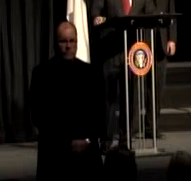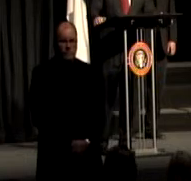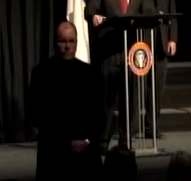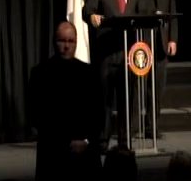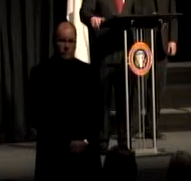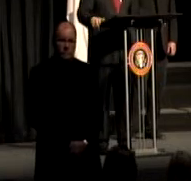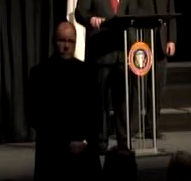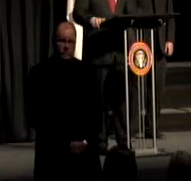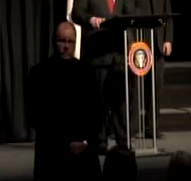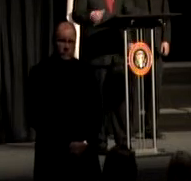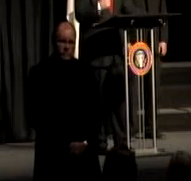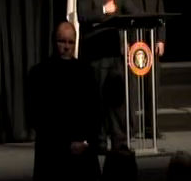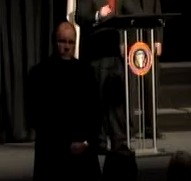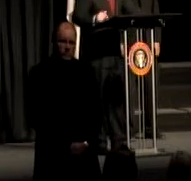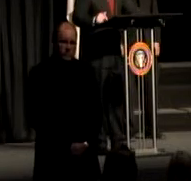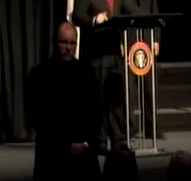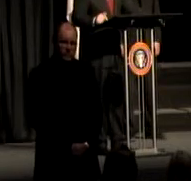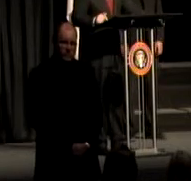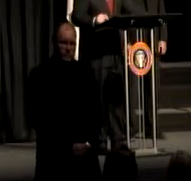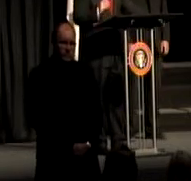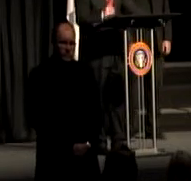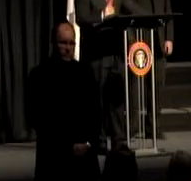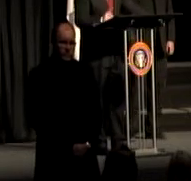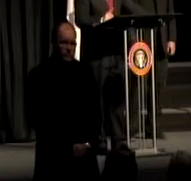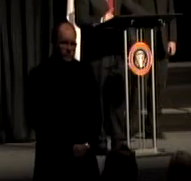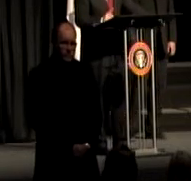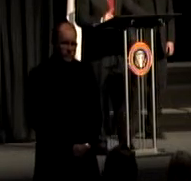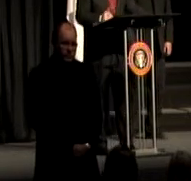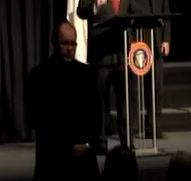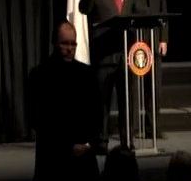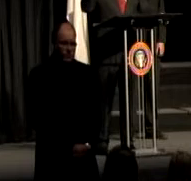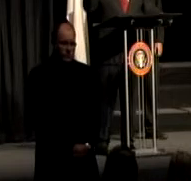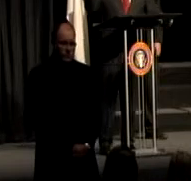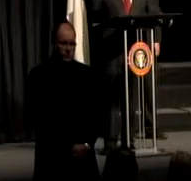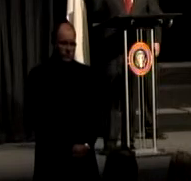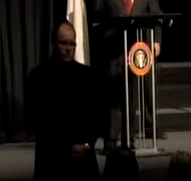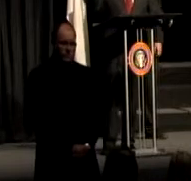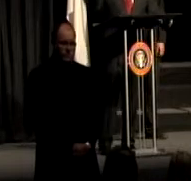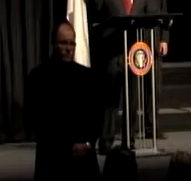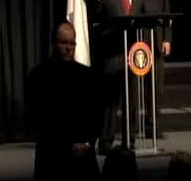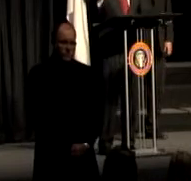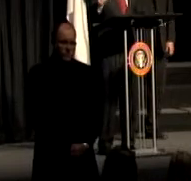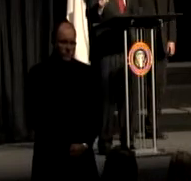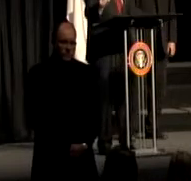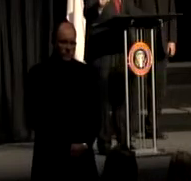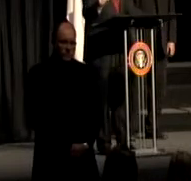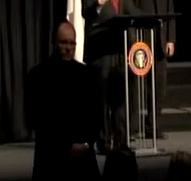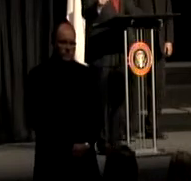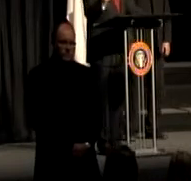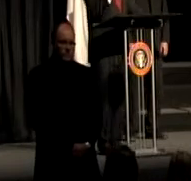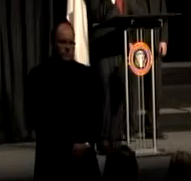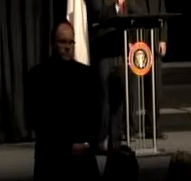it's not about you it's not about me the purpose of the church is about Jesus God has called